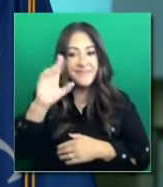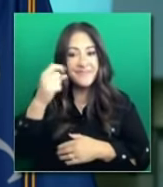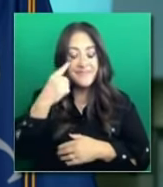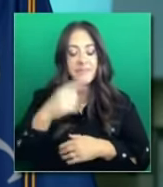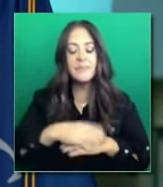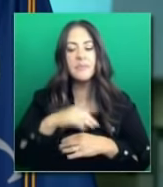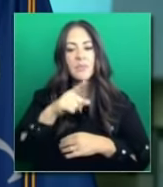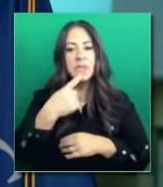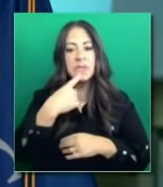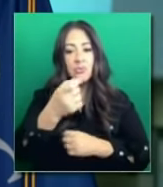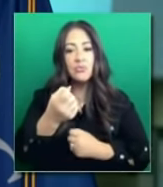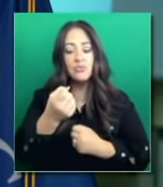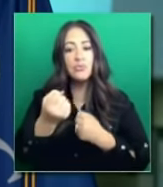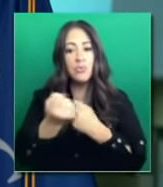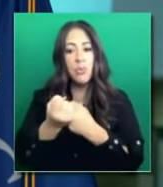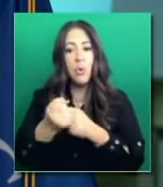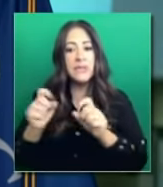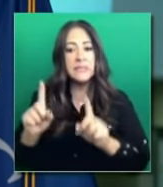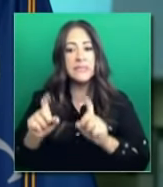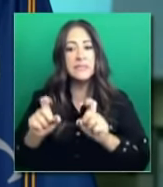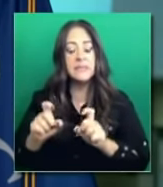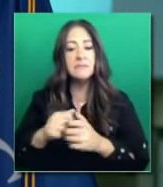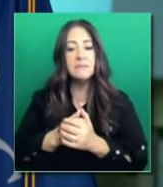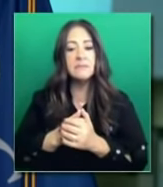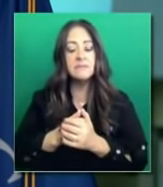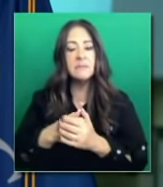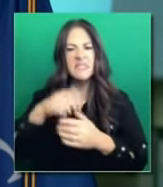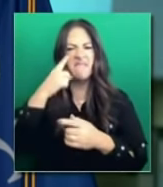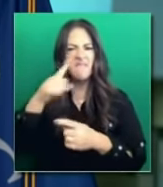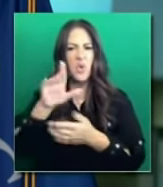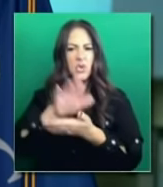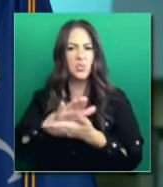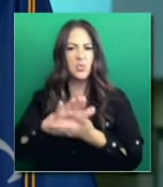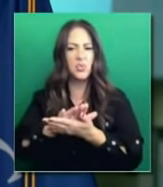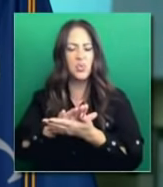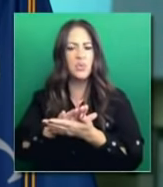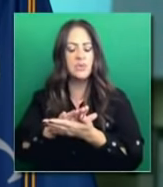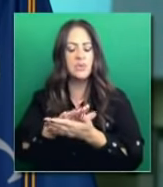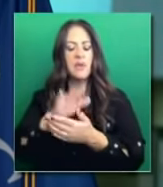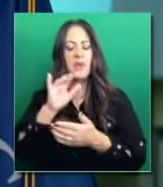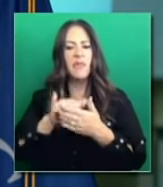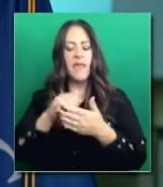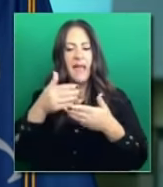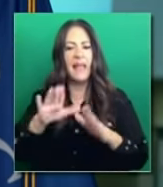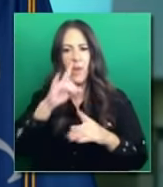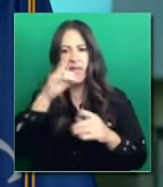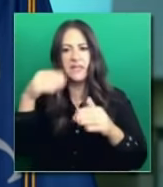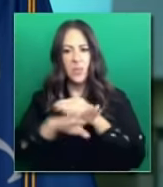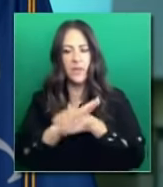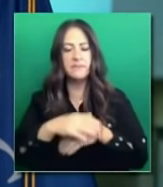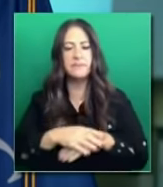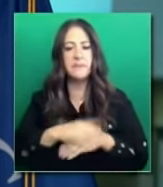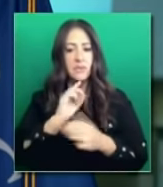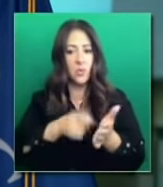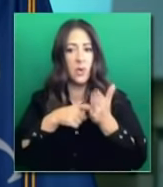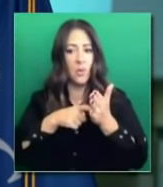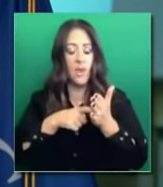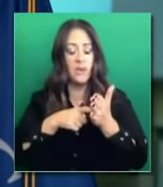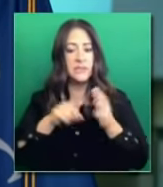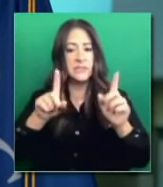testing at schools with in-person learning. Does it require testing at schools that return